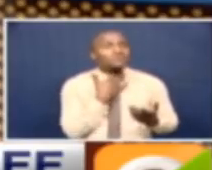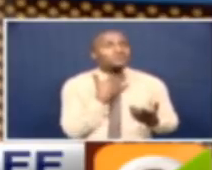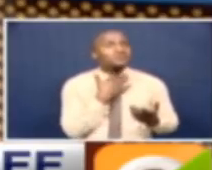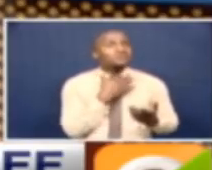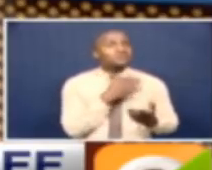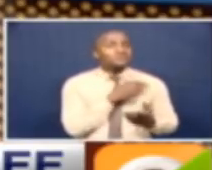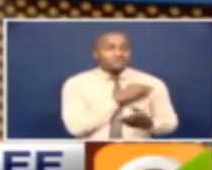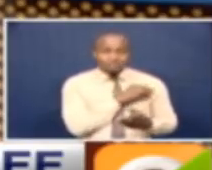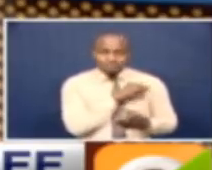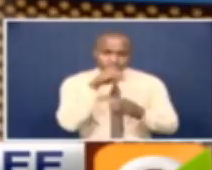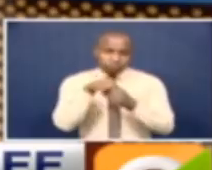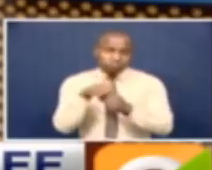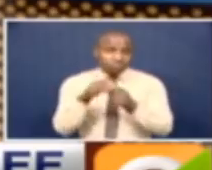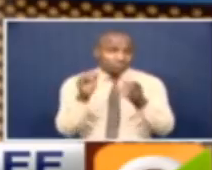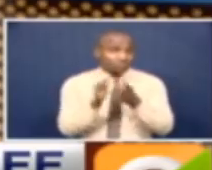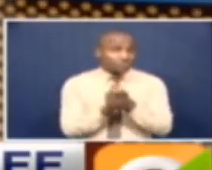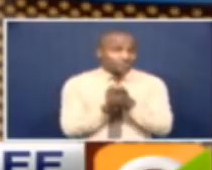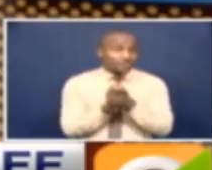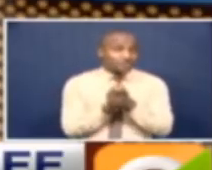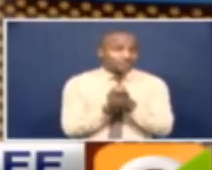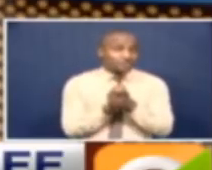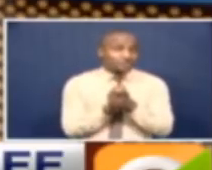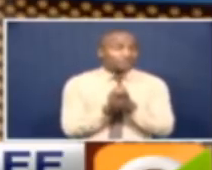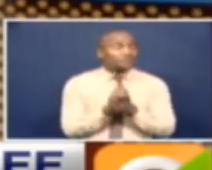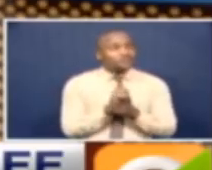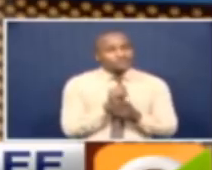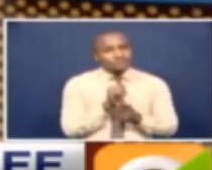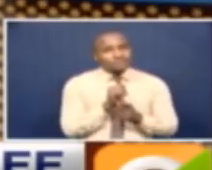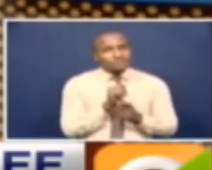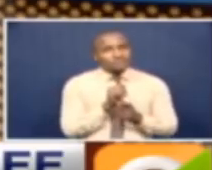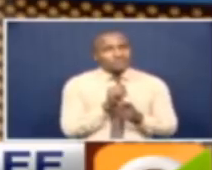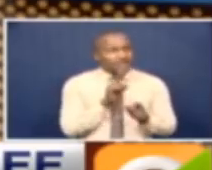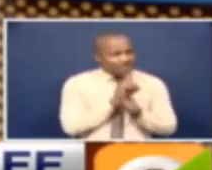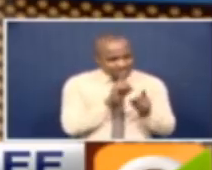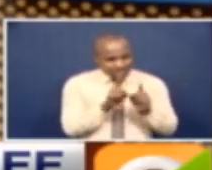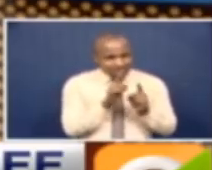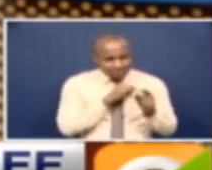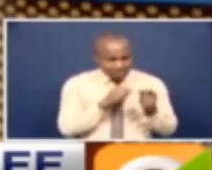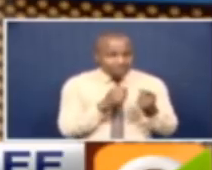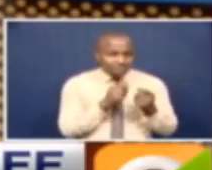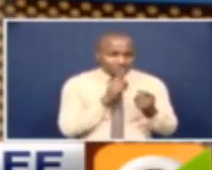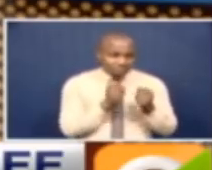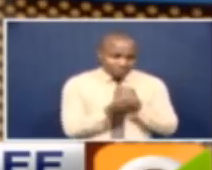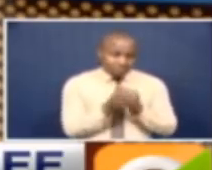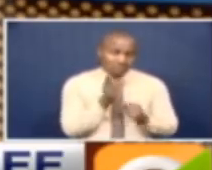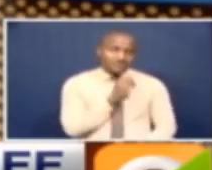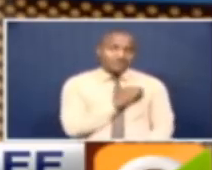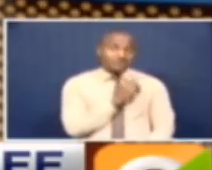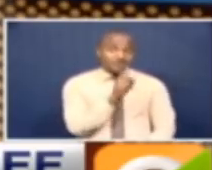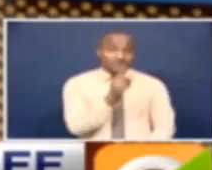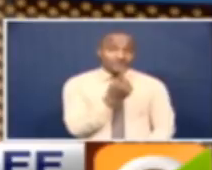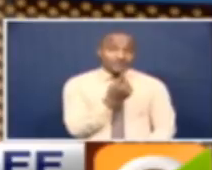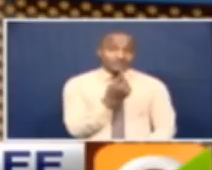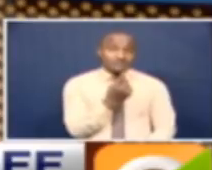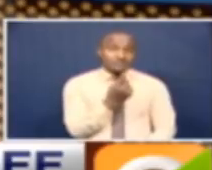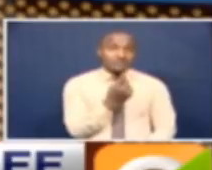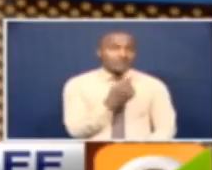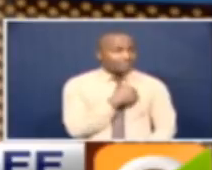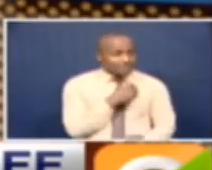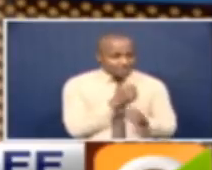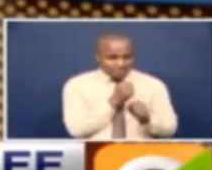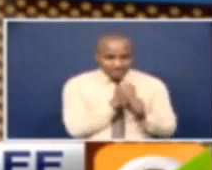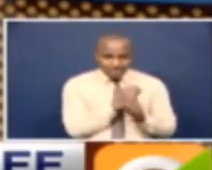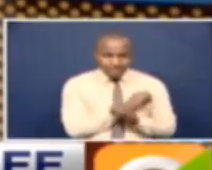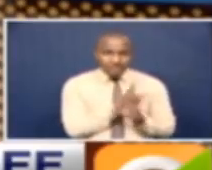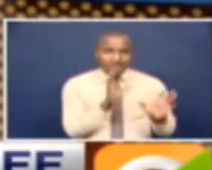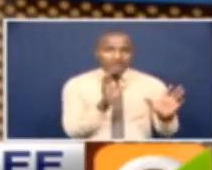myself with Jubilee, I put together the rationale behind it. First and foremost, I made it very clear that most